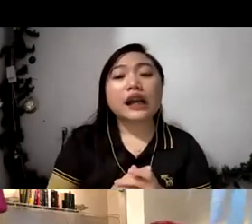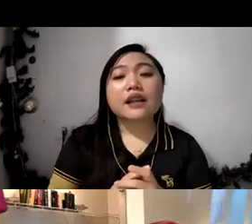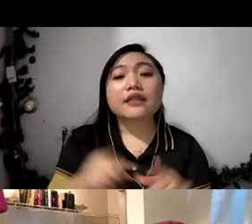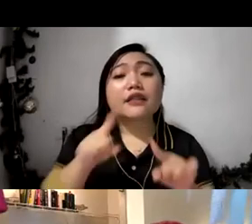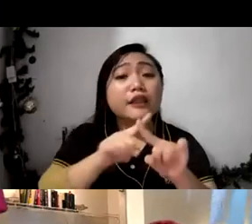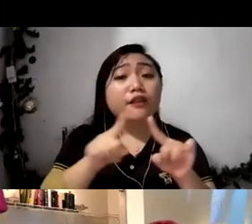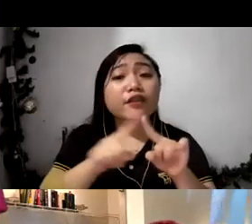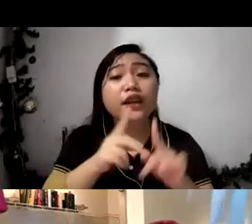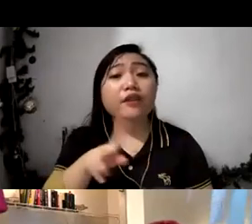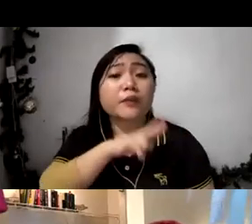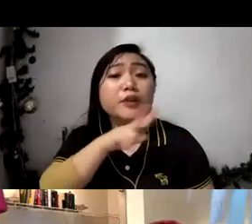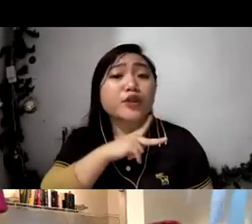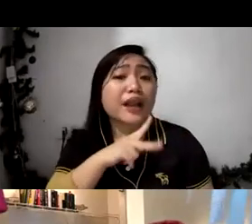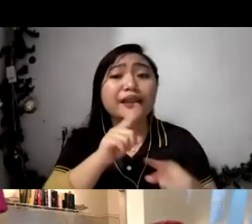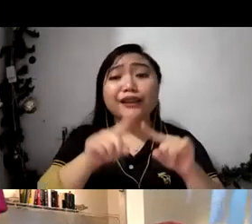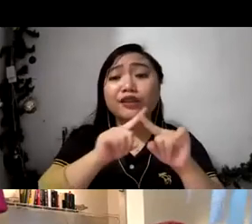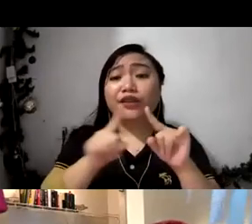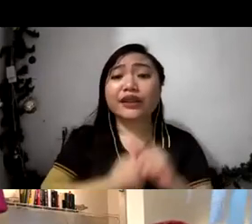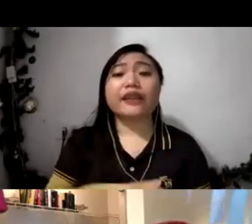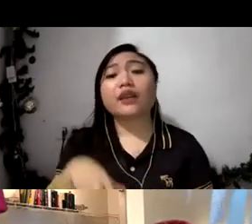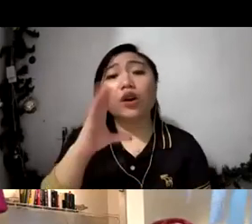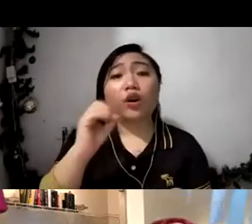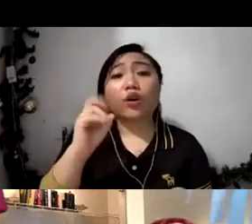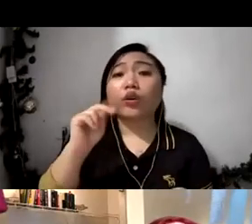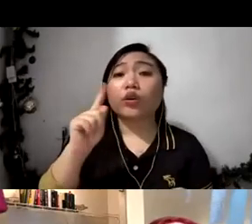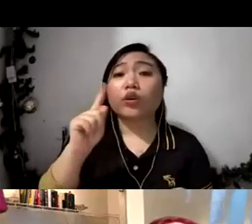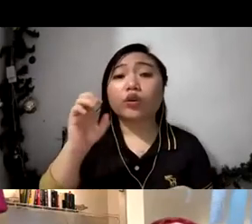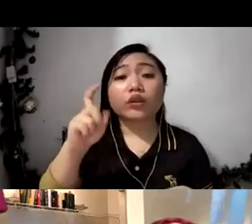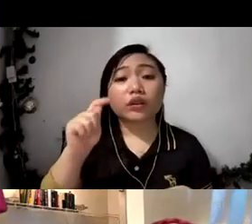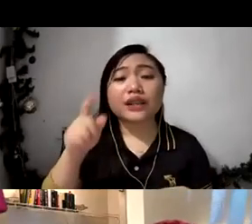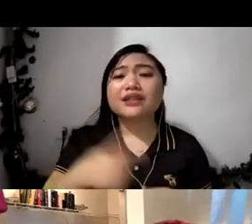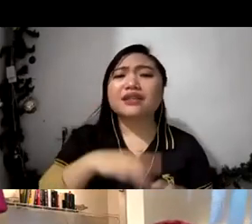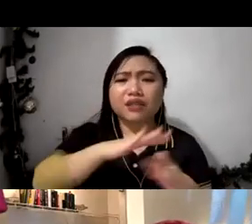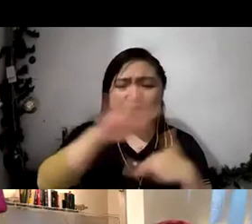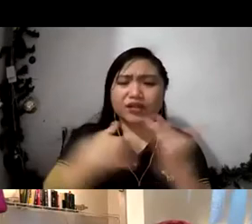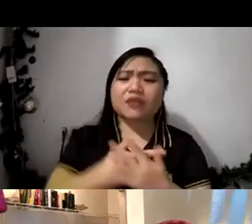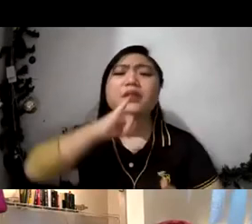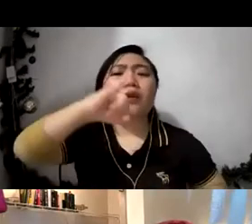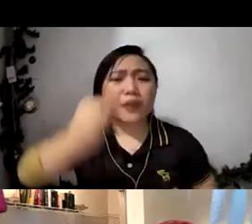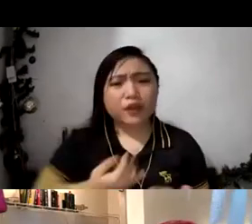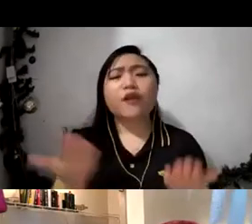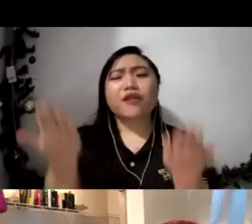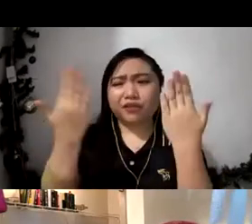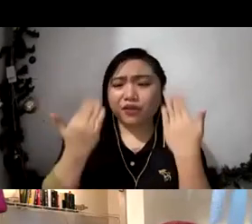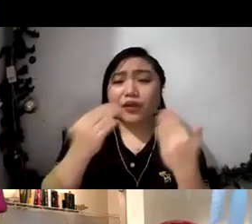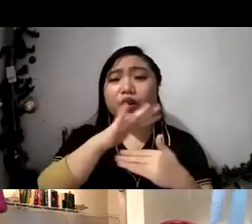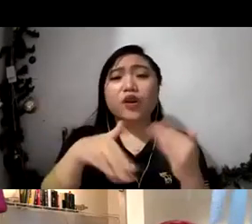personality, different context. So let be an invitation for everyone, especially at this most difficult period of our